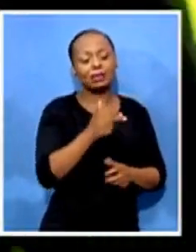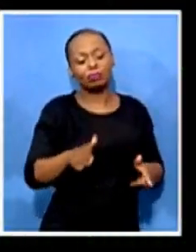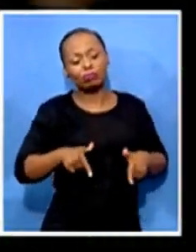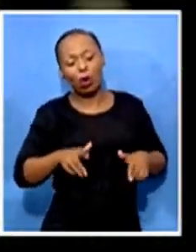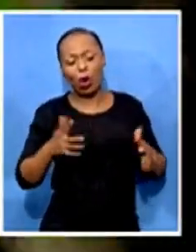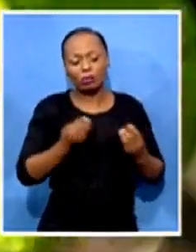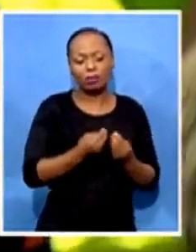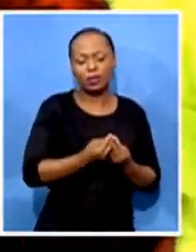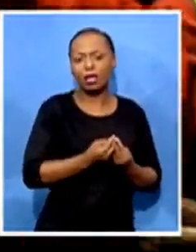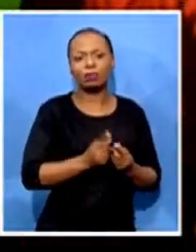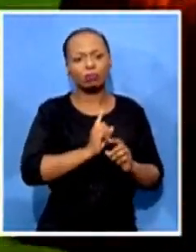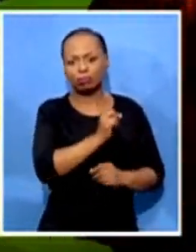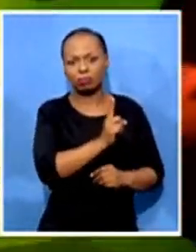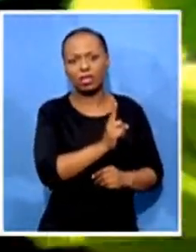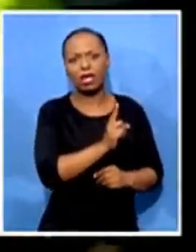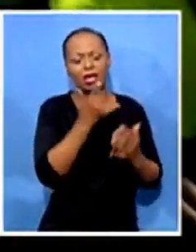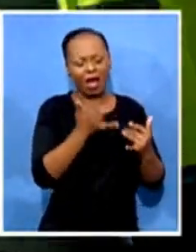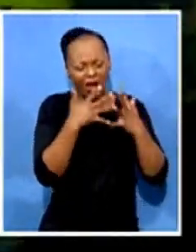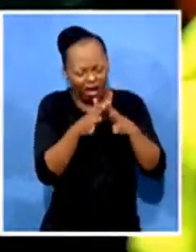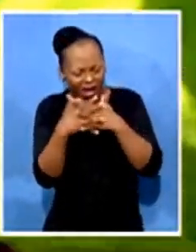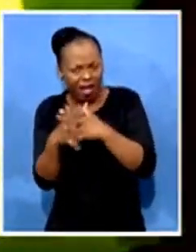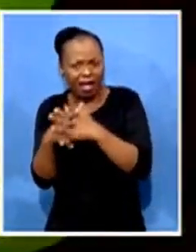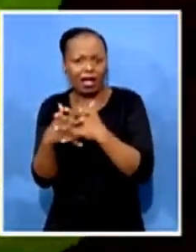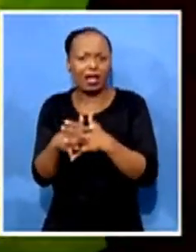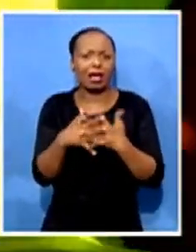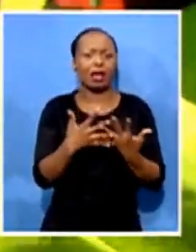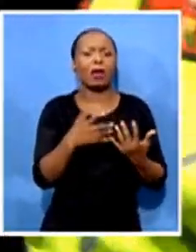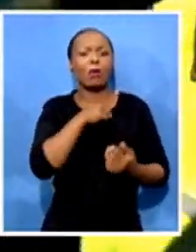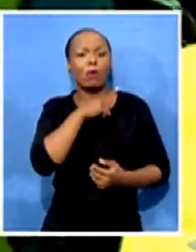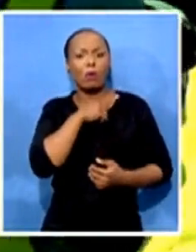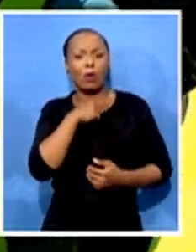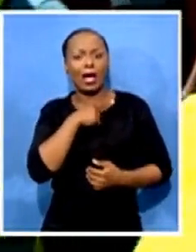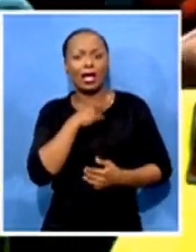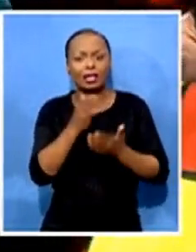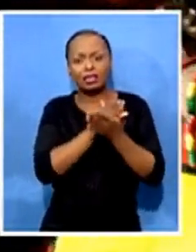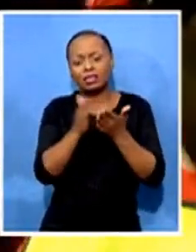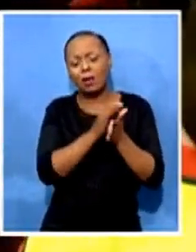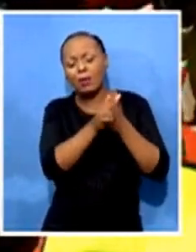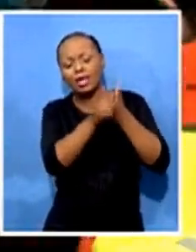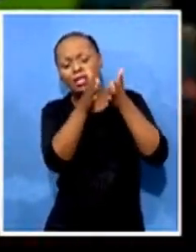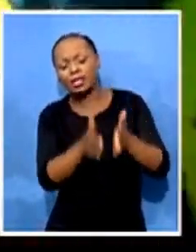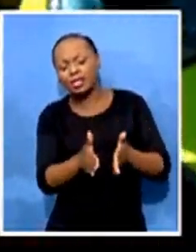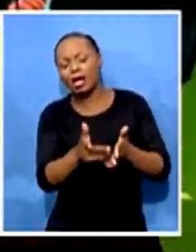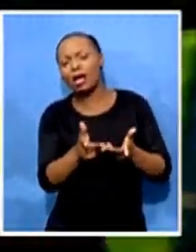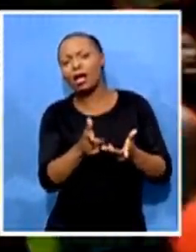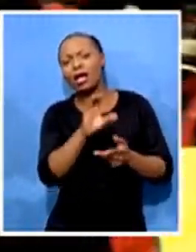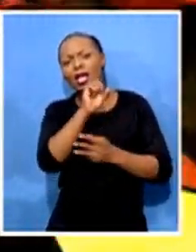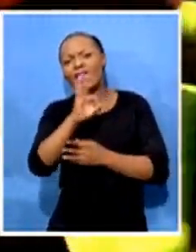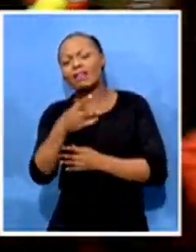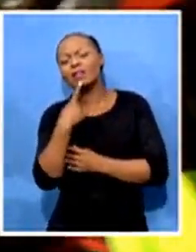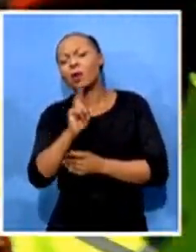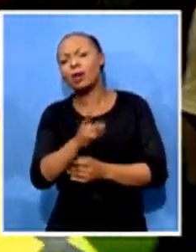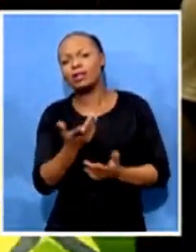as the leadership. You saw some of the leadership of the EFF in your pictures. What are they saying with regards to that, to the police?